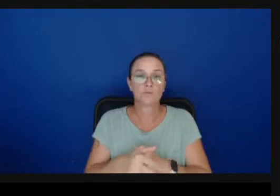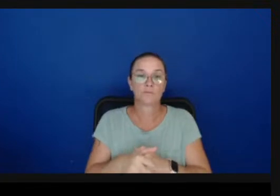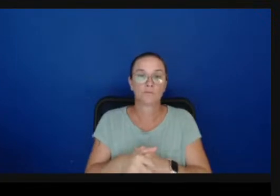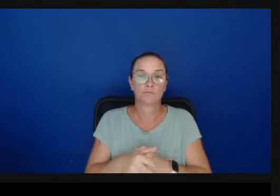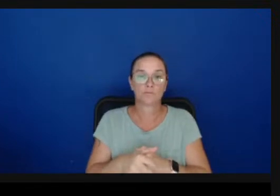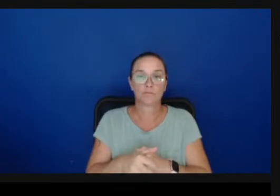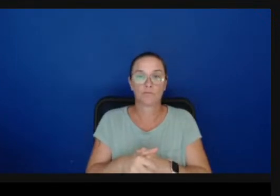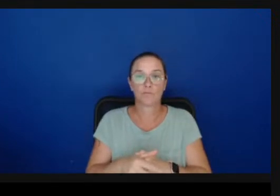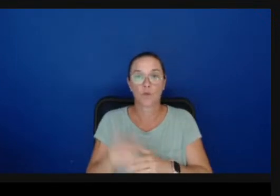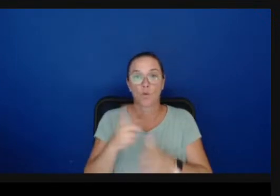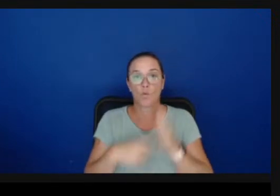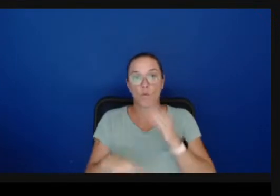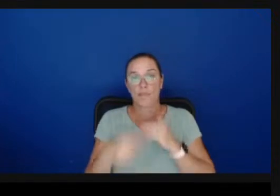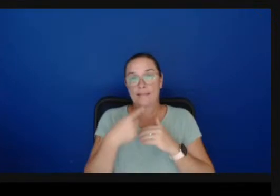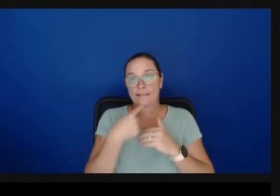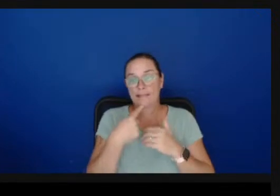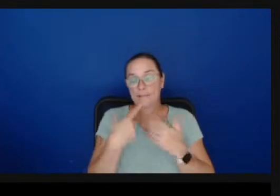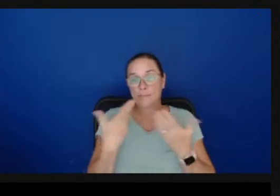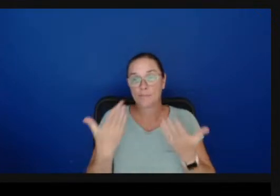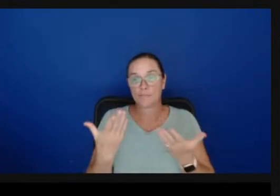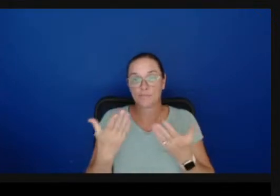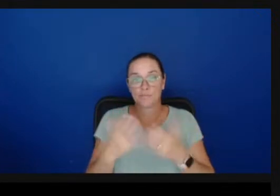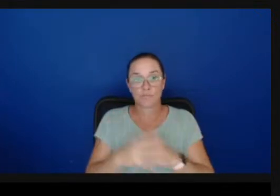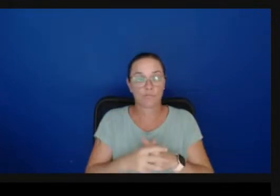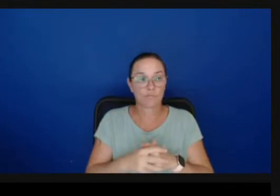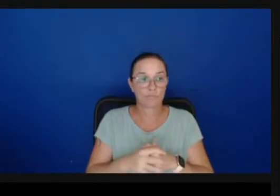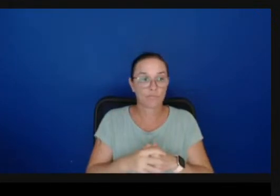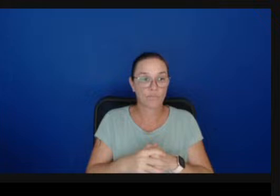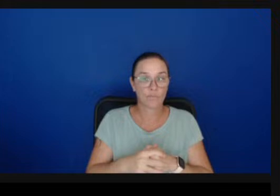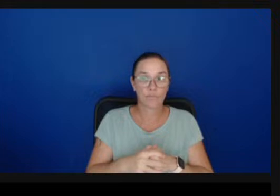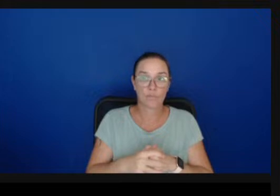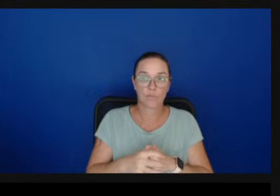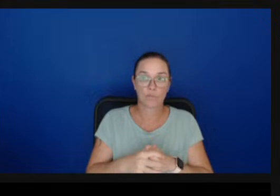So what they're saying is that in the end, the